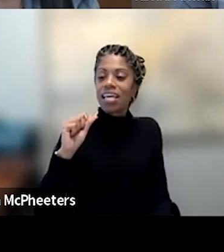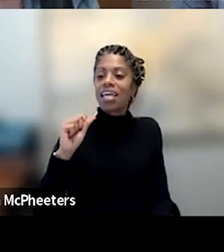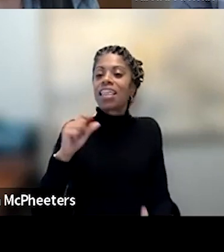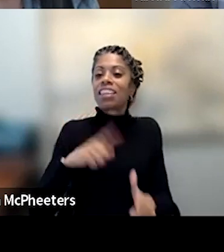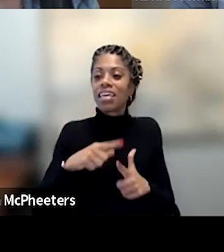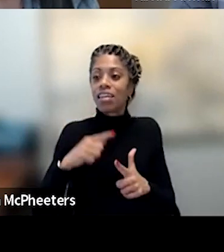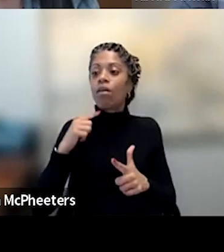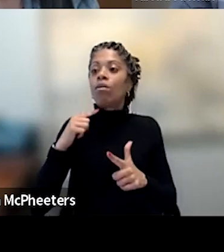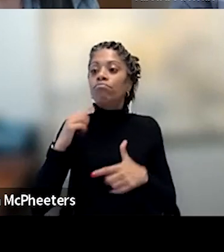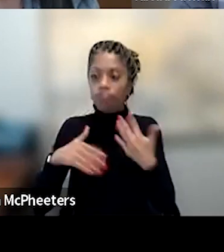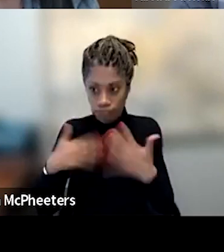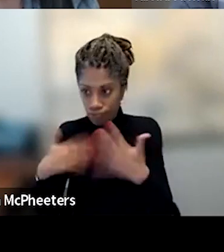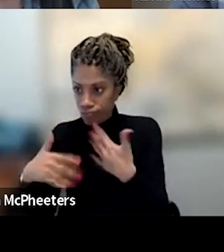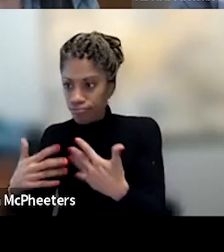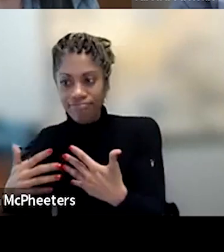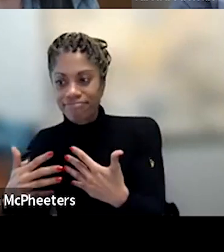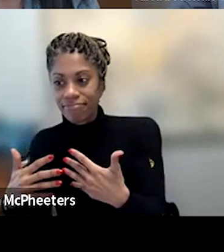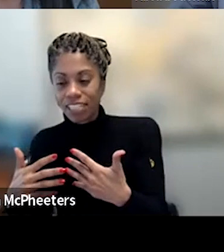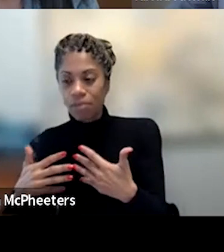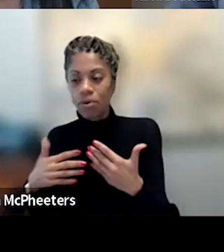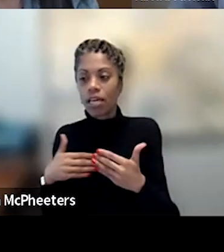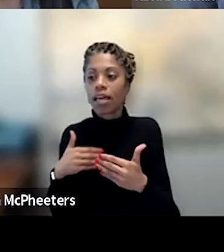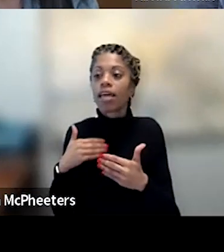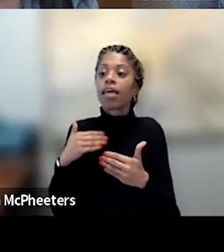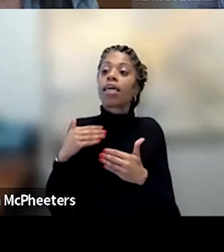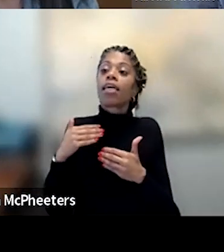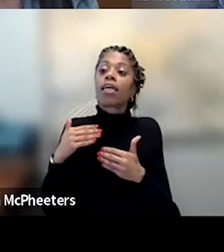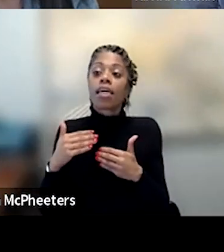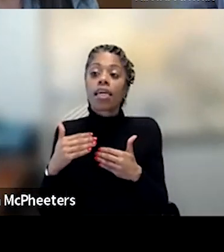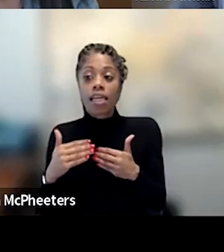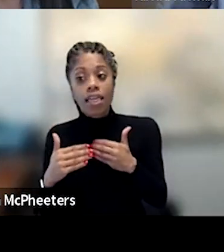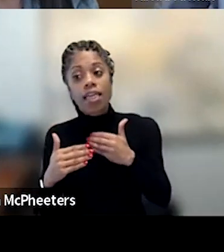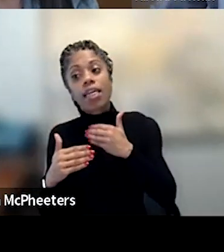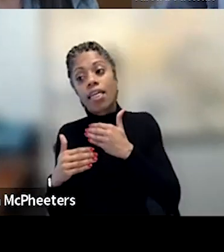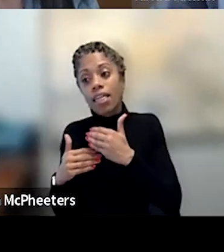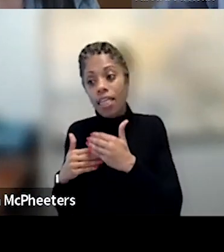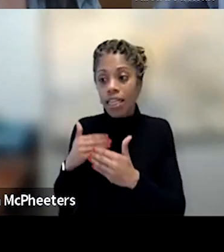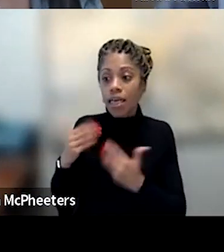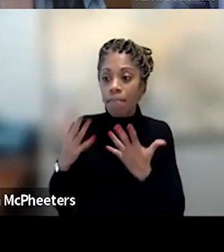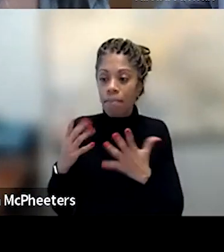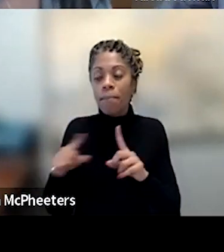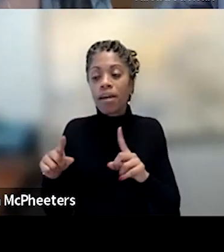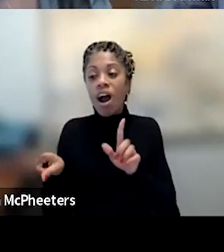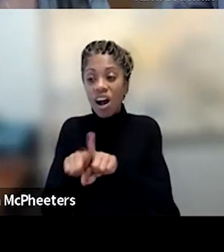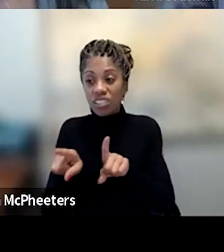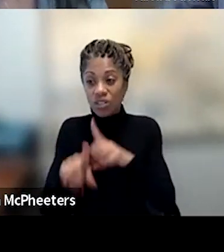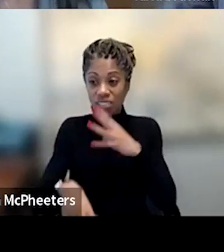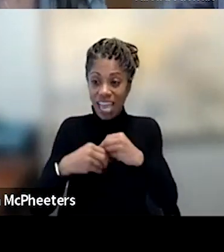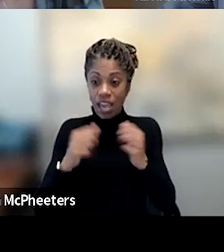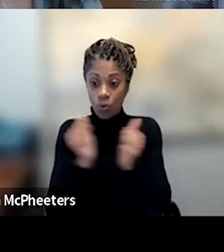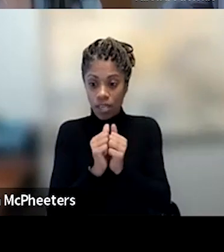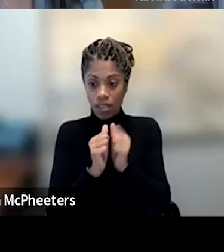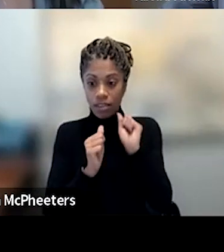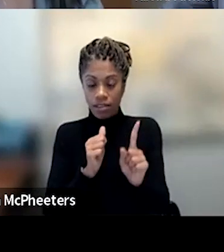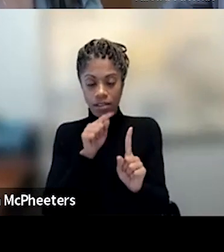step back and say, what data could we collect that would allow me to make a stronger case that we need